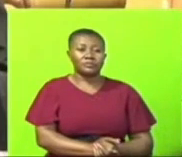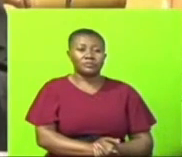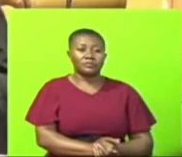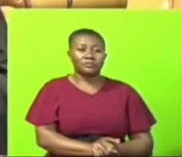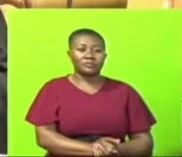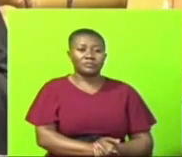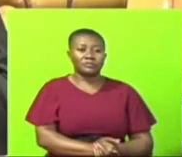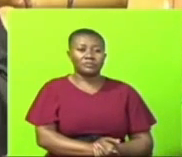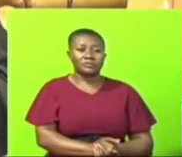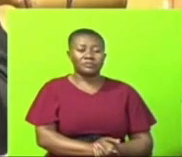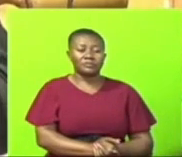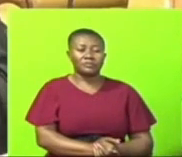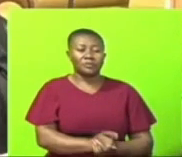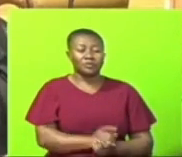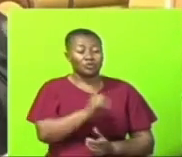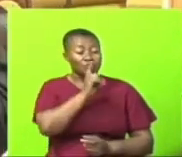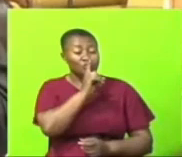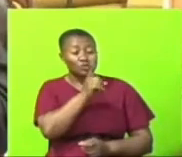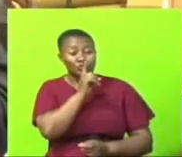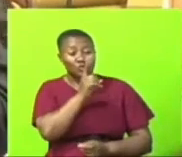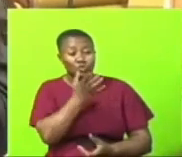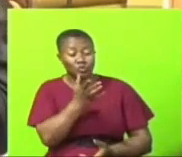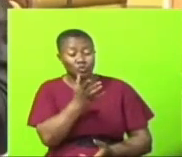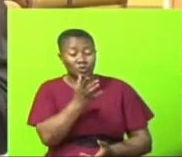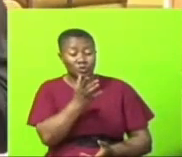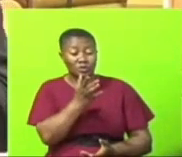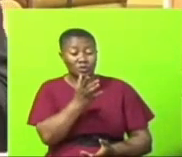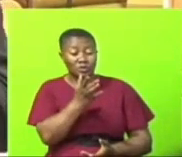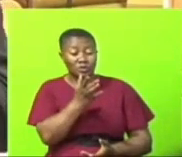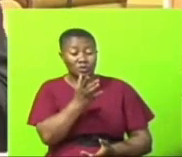it is your province